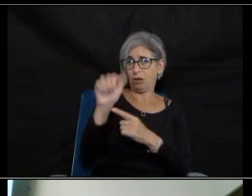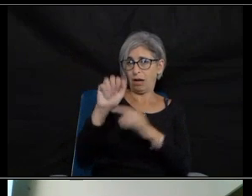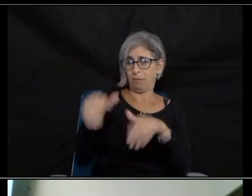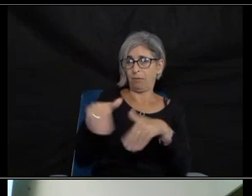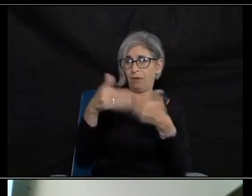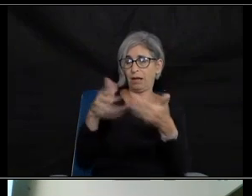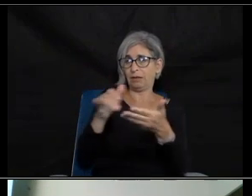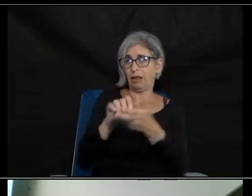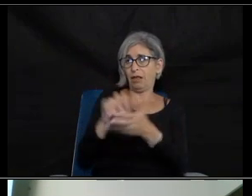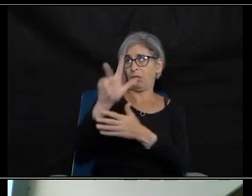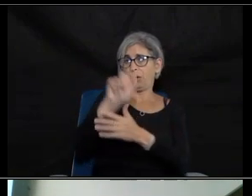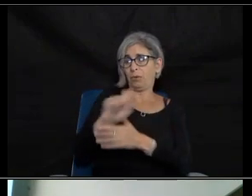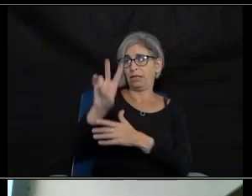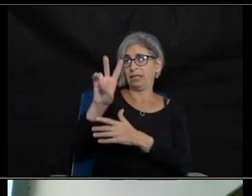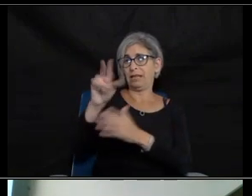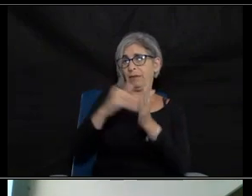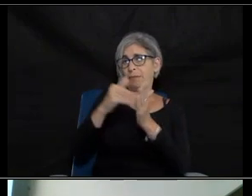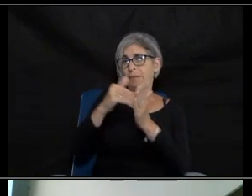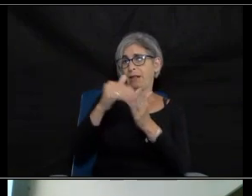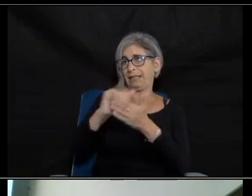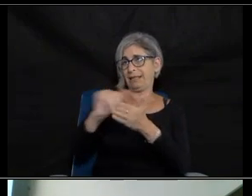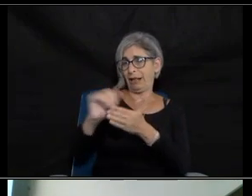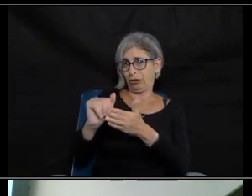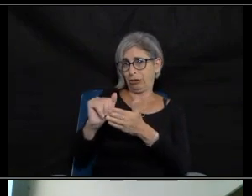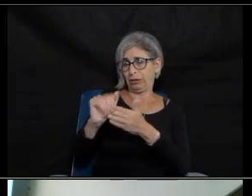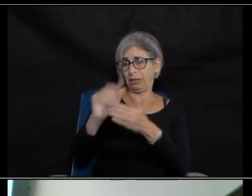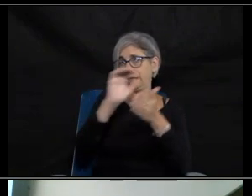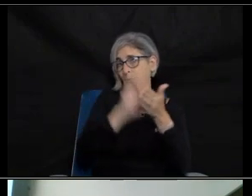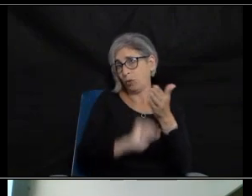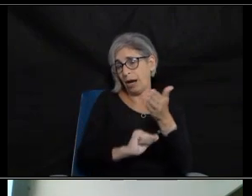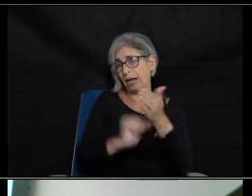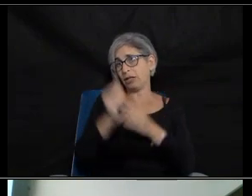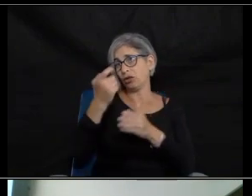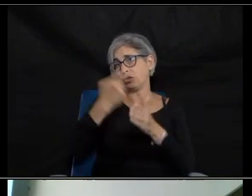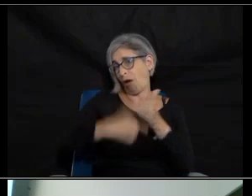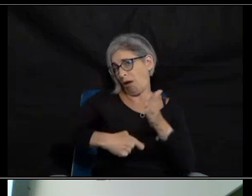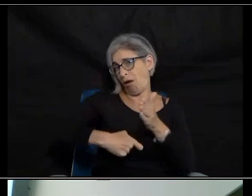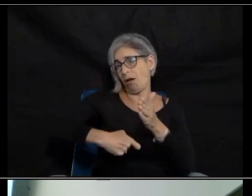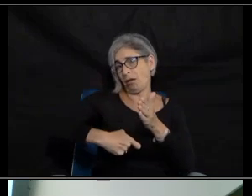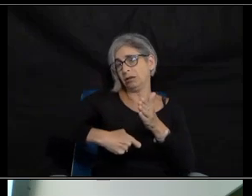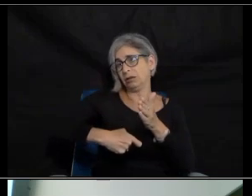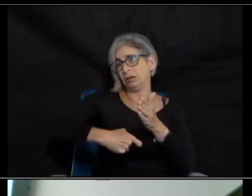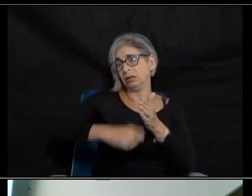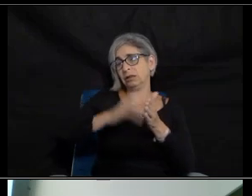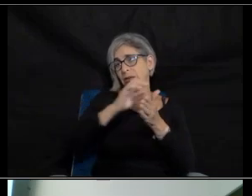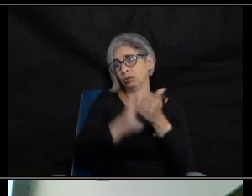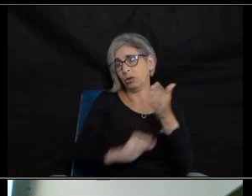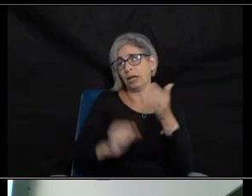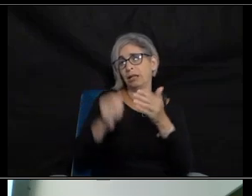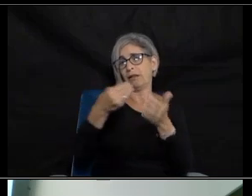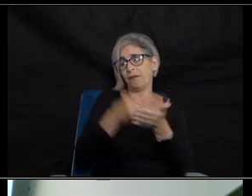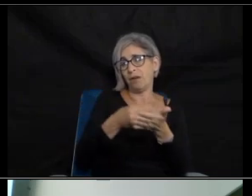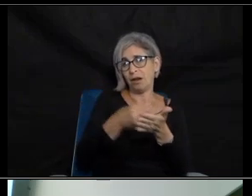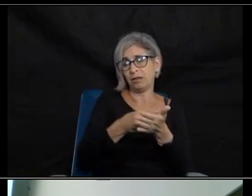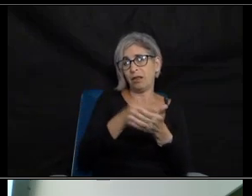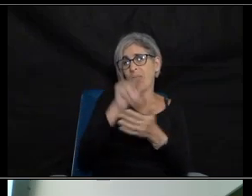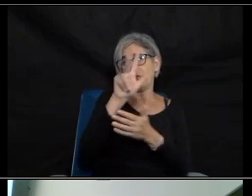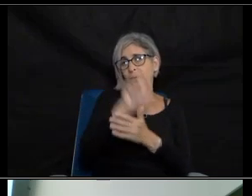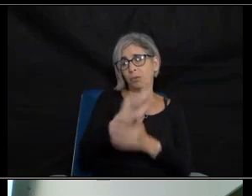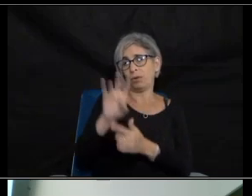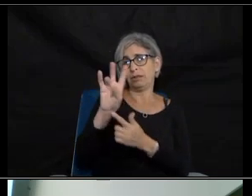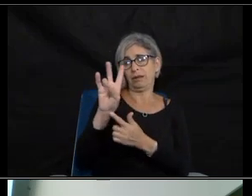the $3.7 million, and you subtract what your costs are, or you subtract what your funds are, the